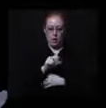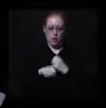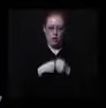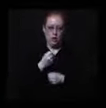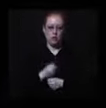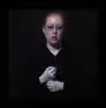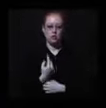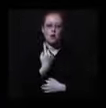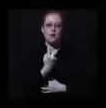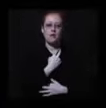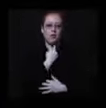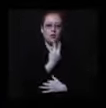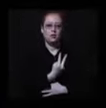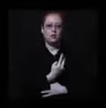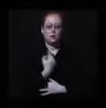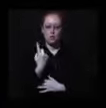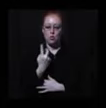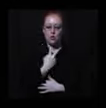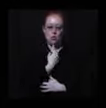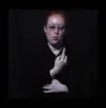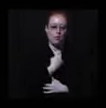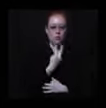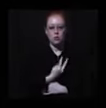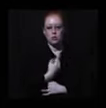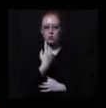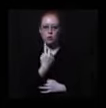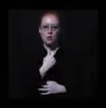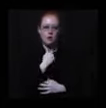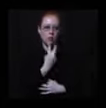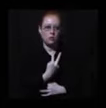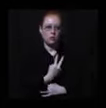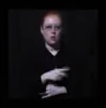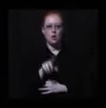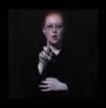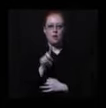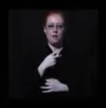years. One voice. One voice.